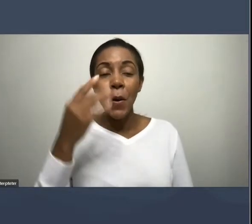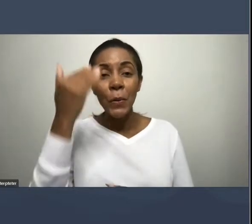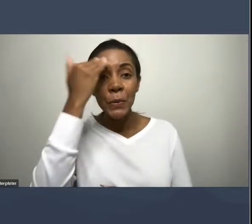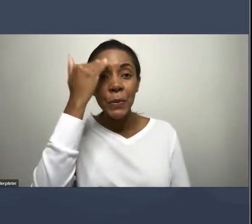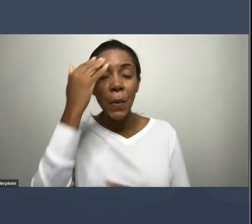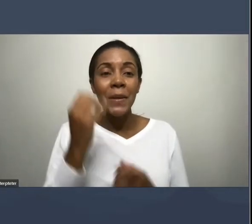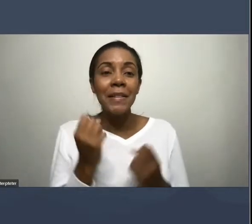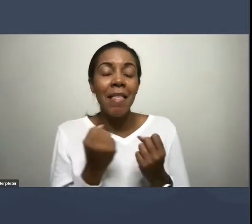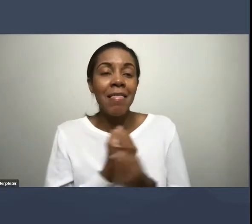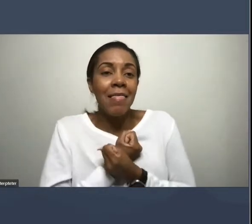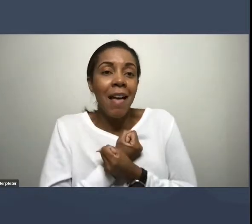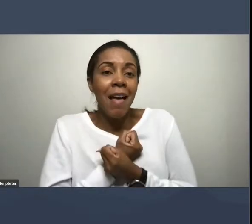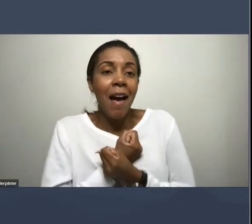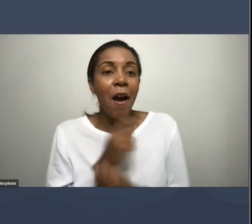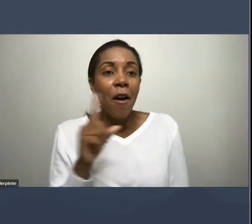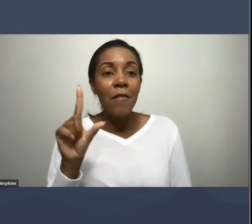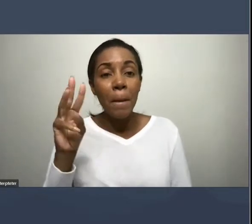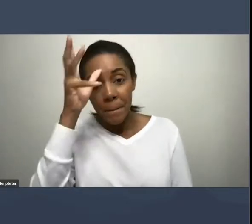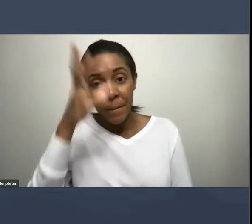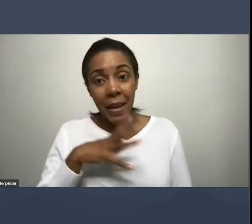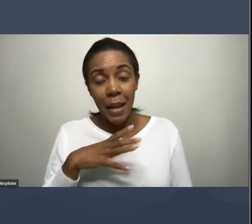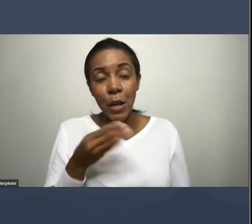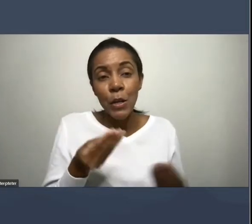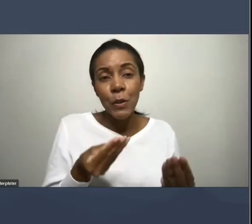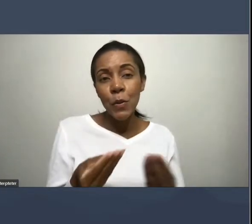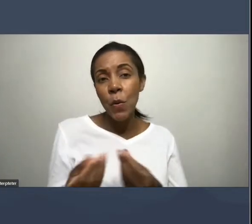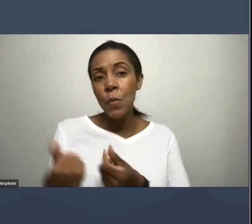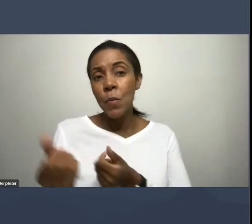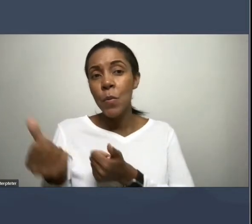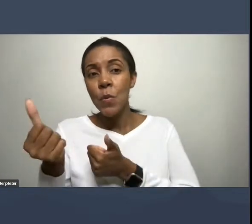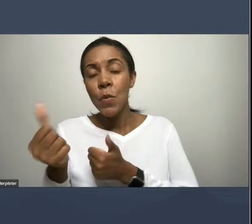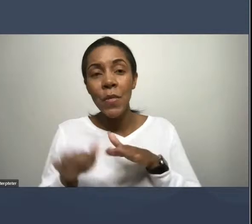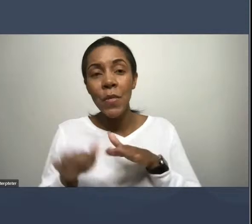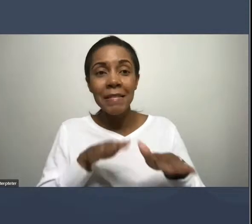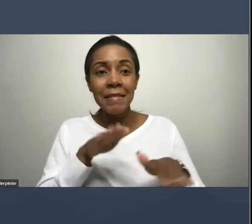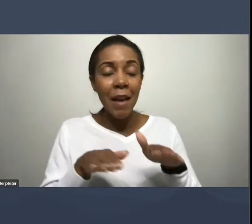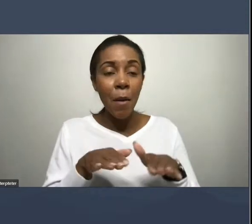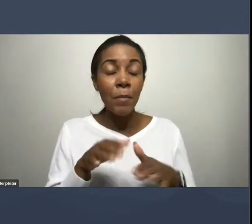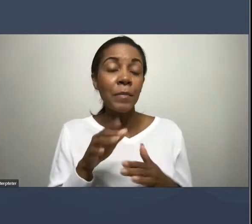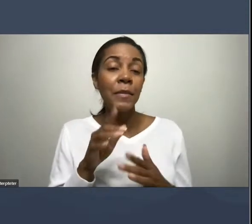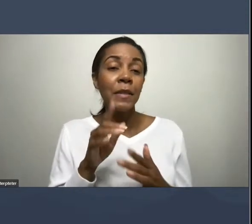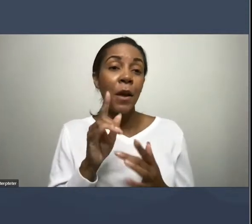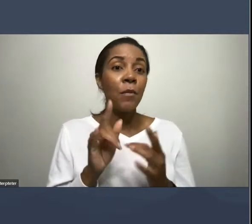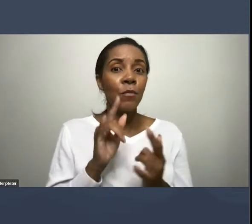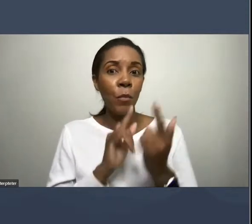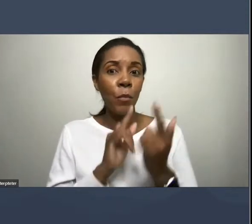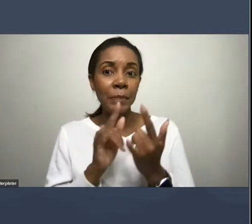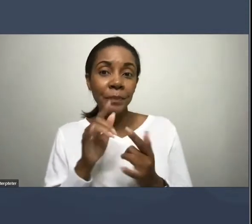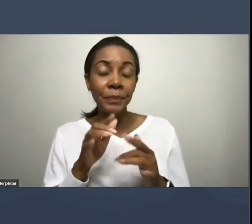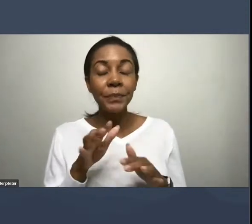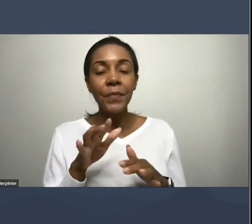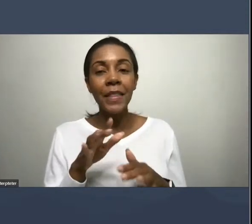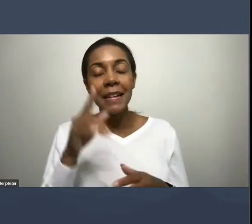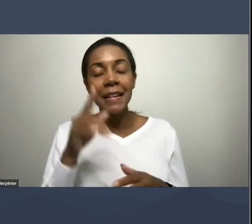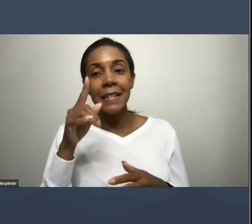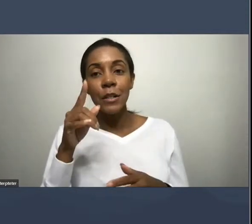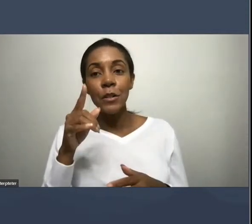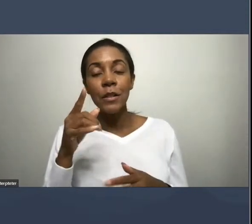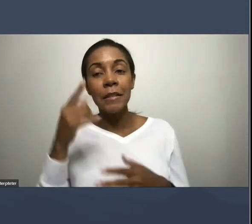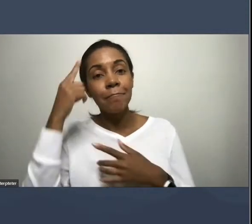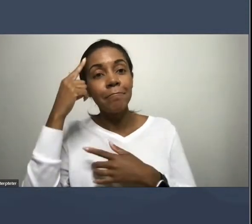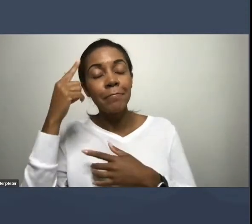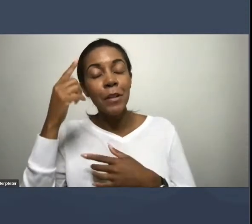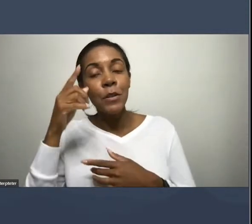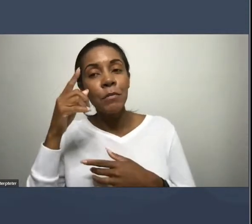smooth steps, their stunning fashions, and romantic hits like Dedicated to the One I Love, which